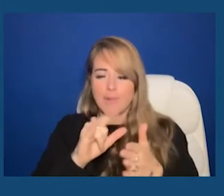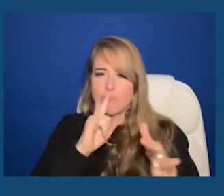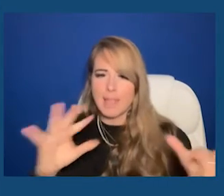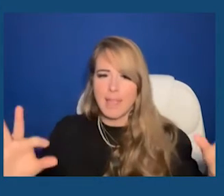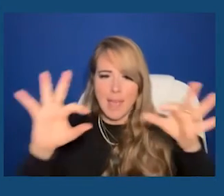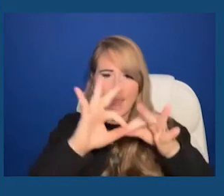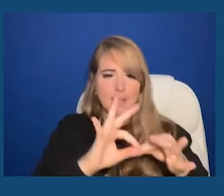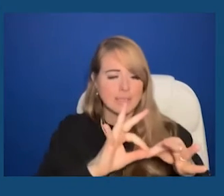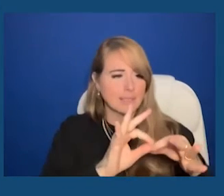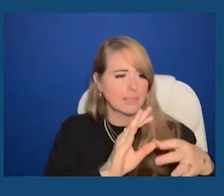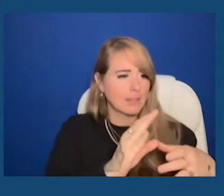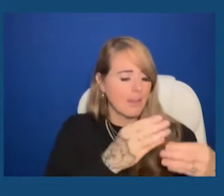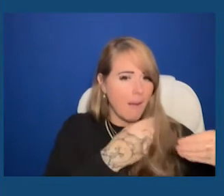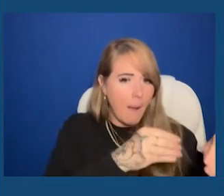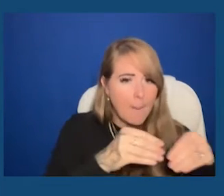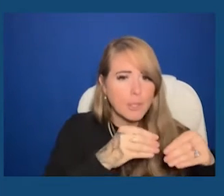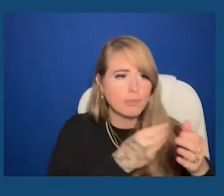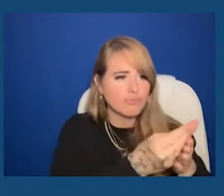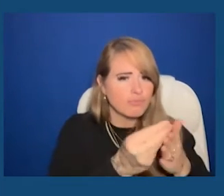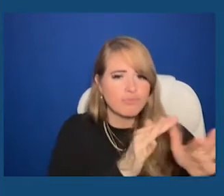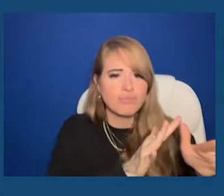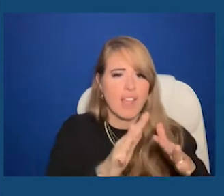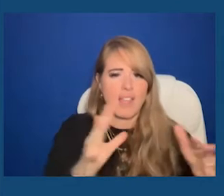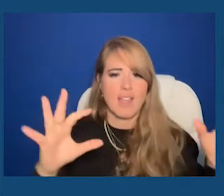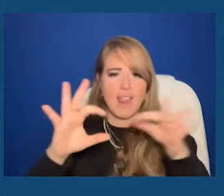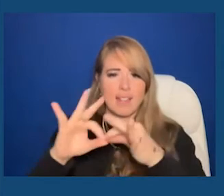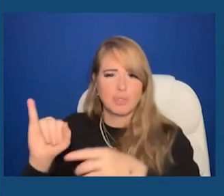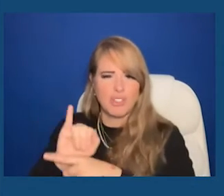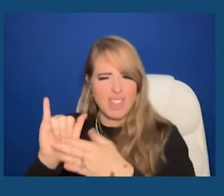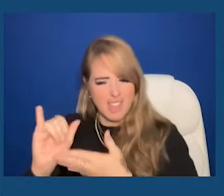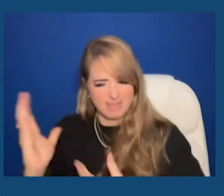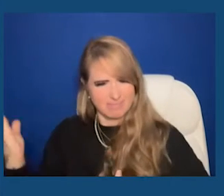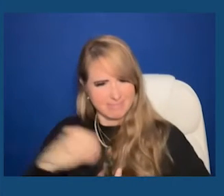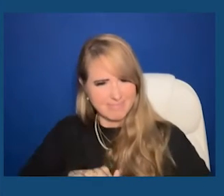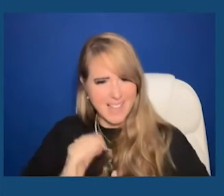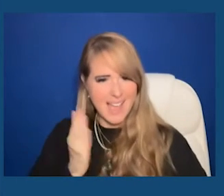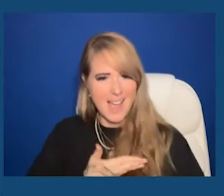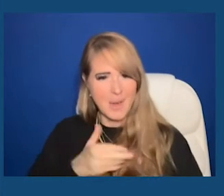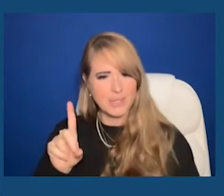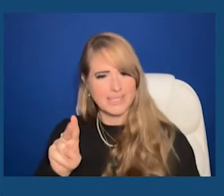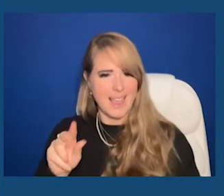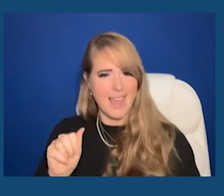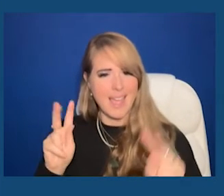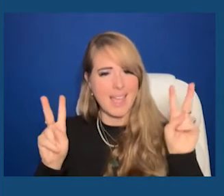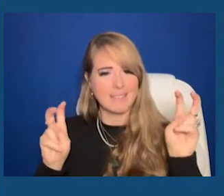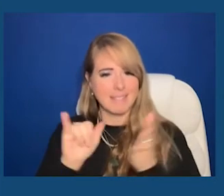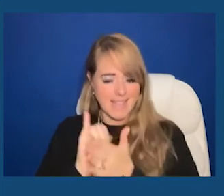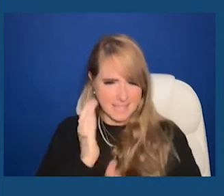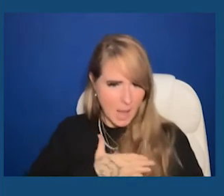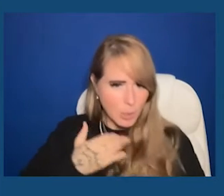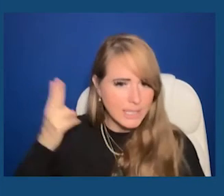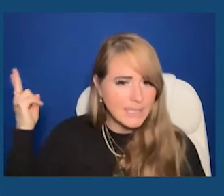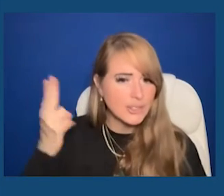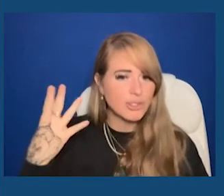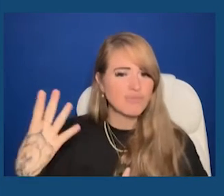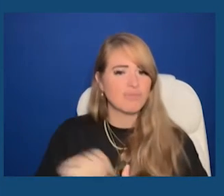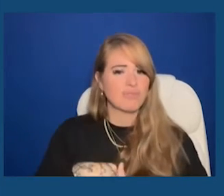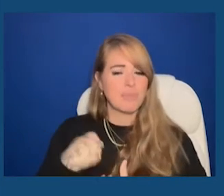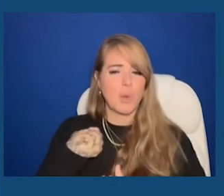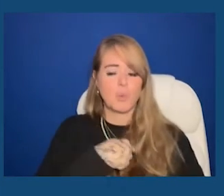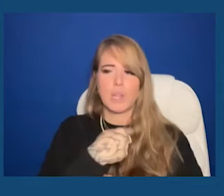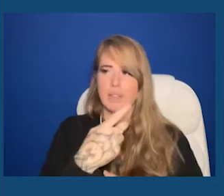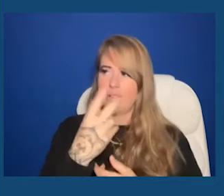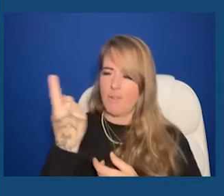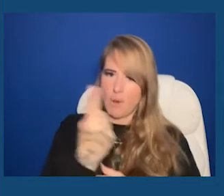and industry. And that's in our DNA, that's our history, but we've always been defined by our willingness to look to